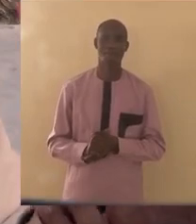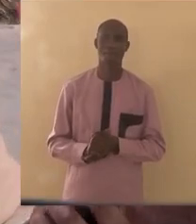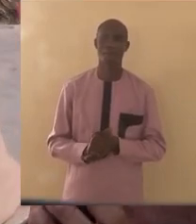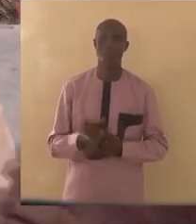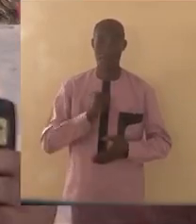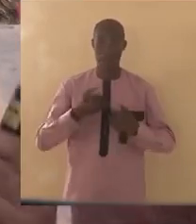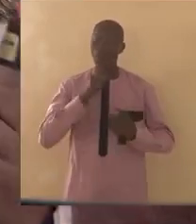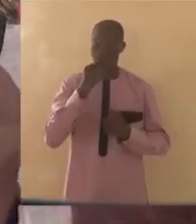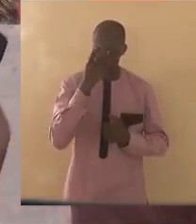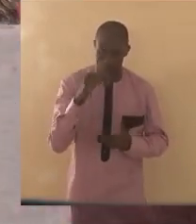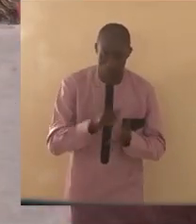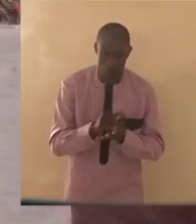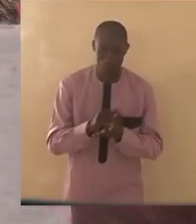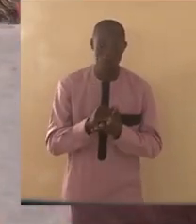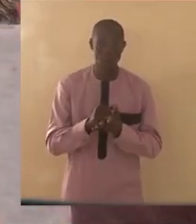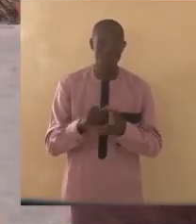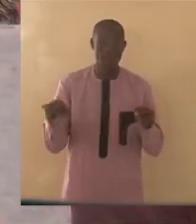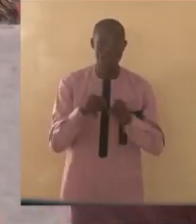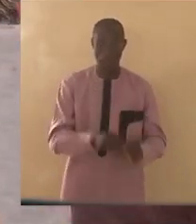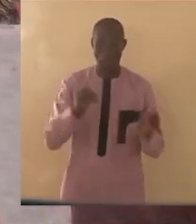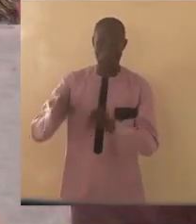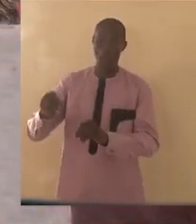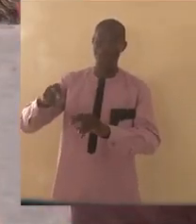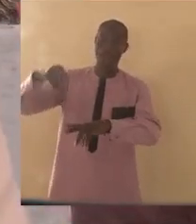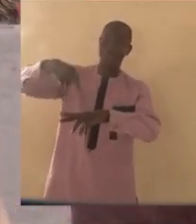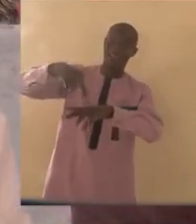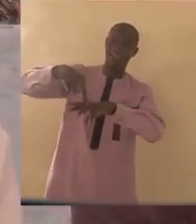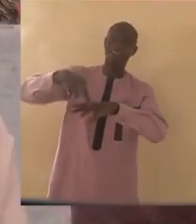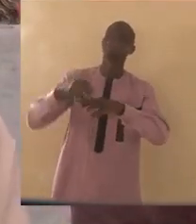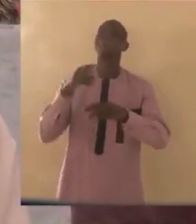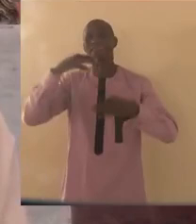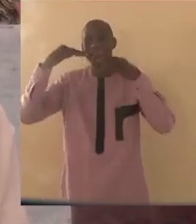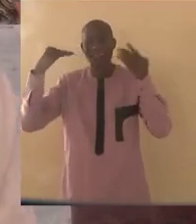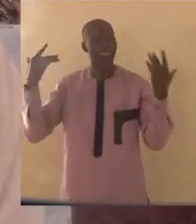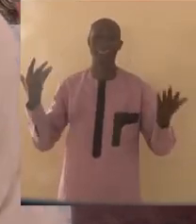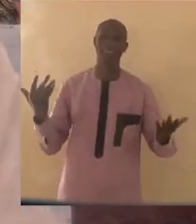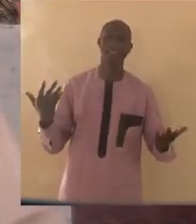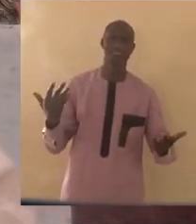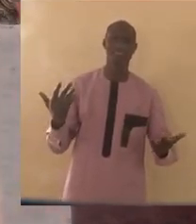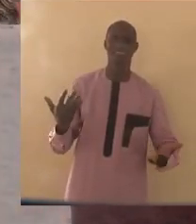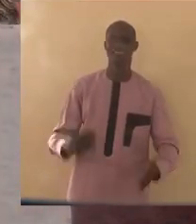I've never seen that before. As soon as they put the ring, the next thing I saw was.